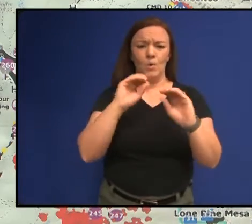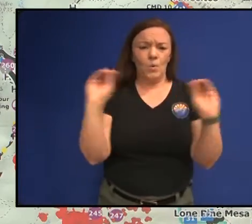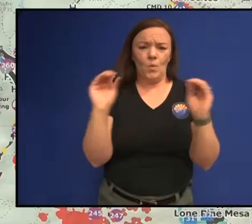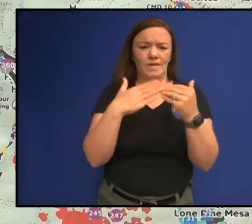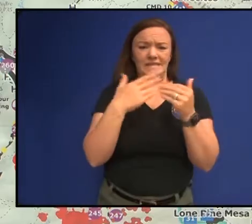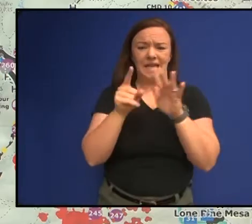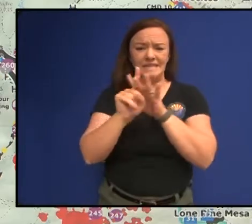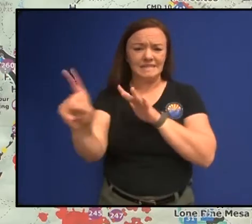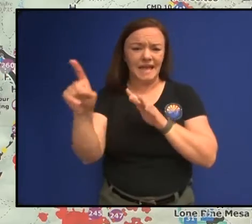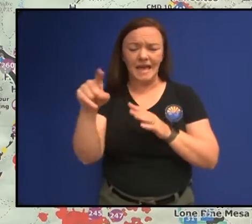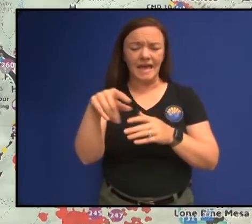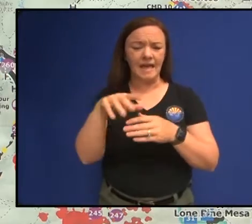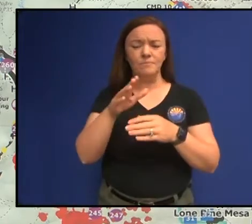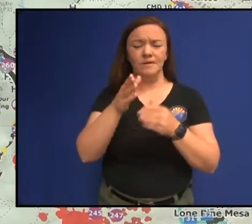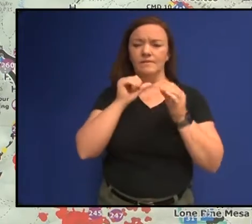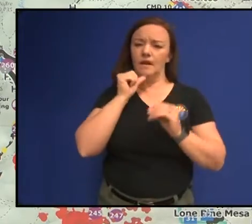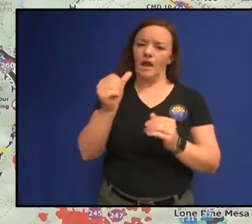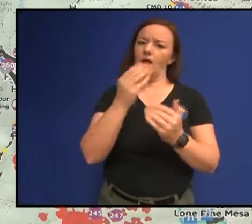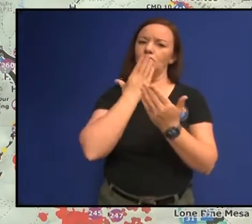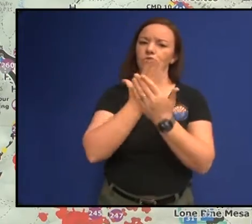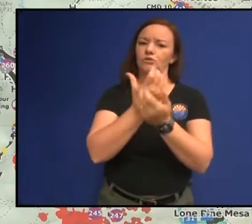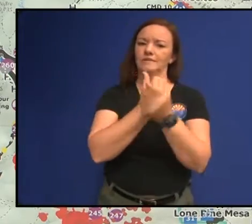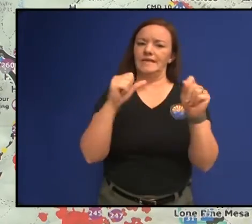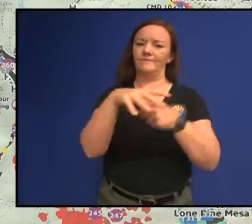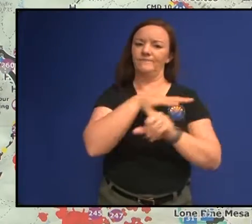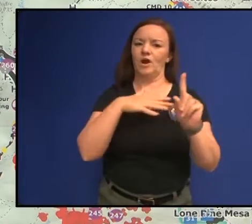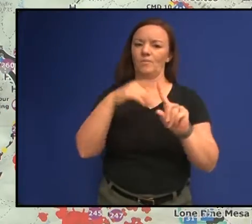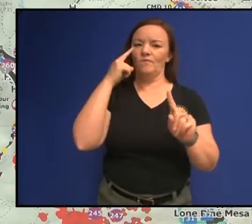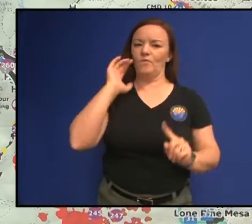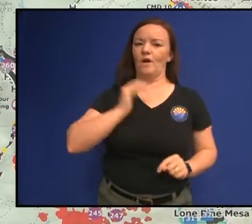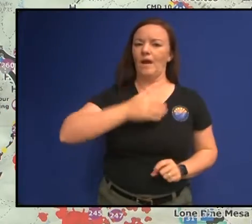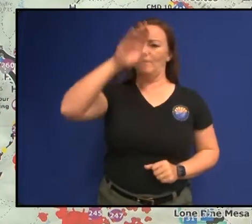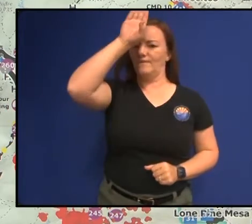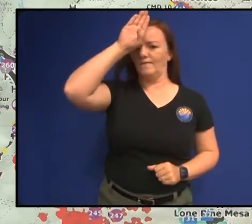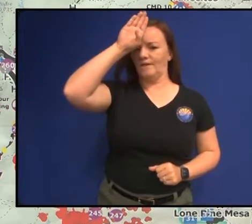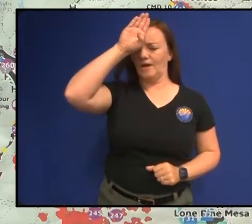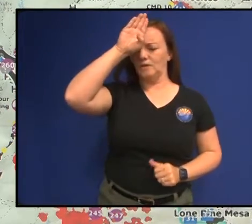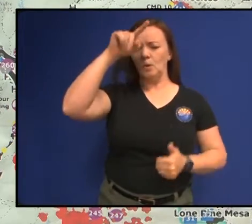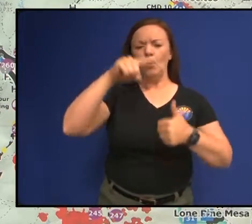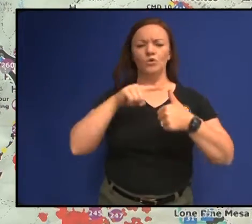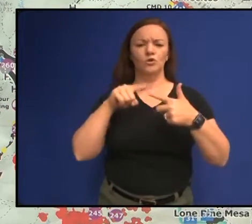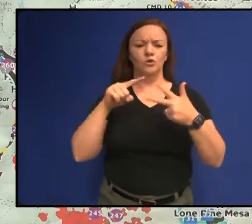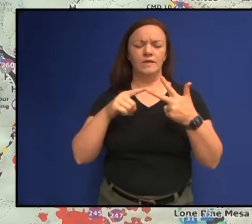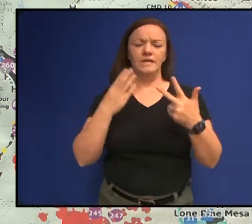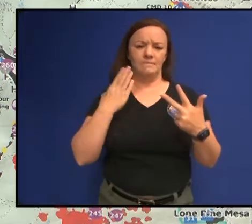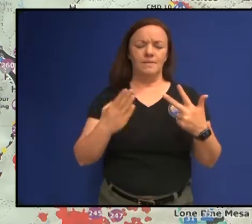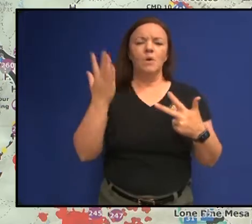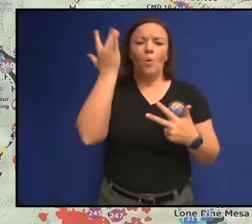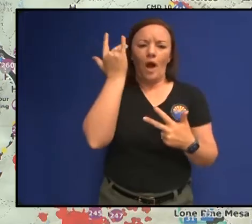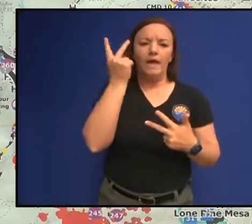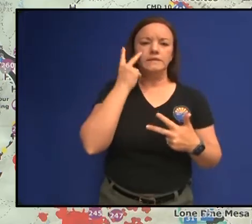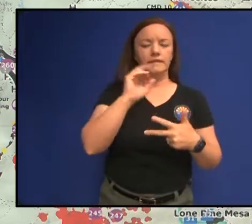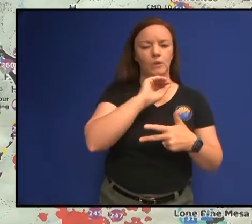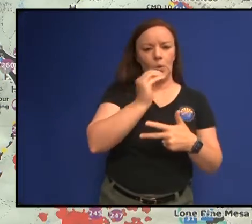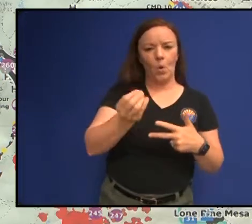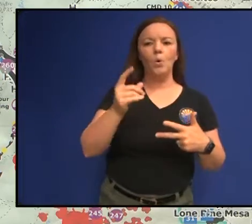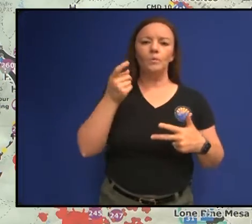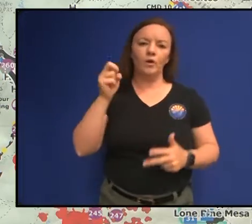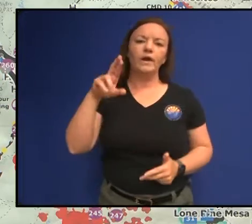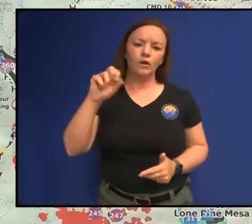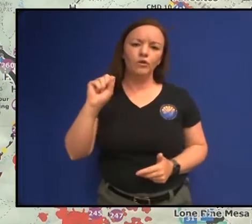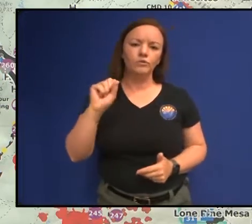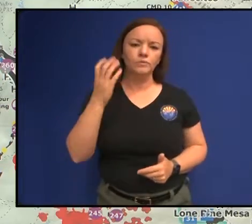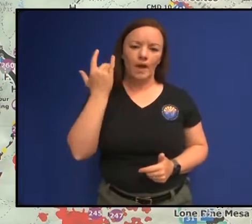for our firefighters to be in. So those could be some scenarios that you could see in your homes. We know that we've put some places back